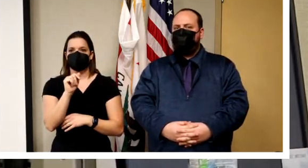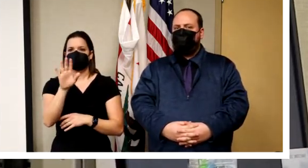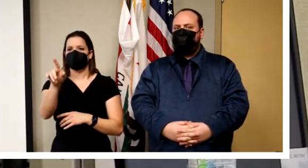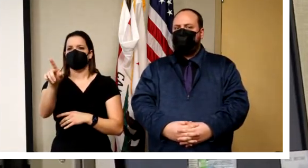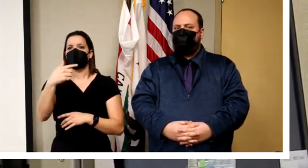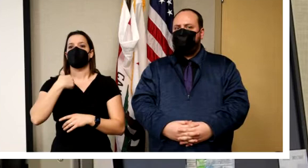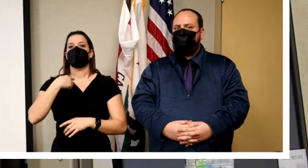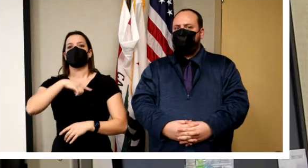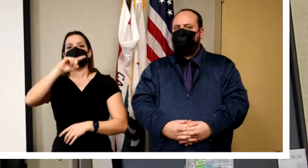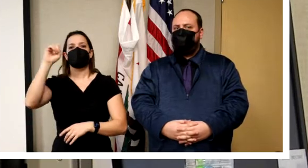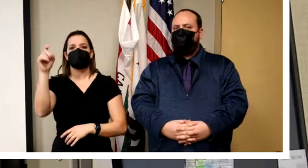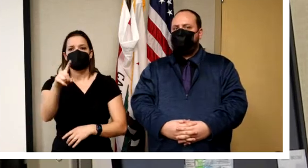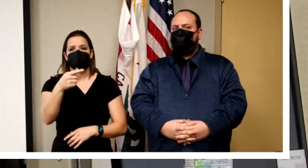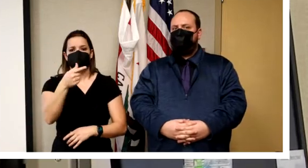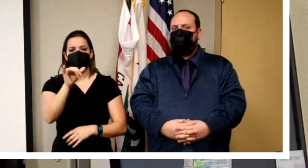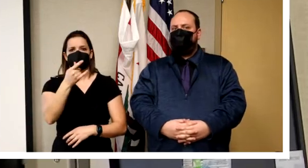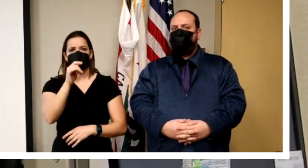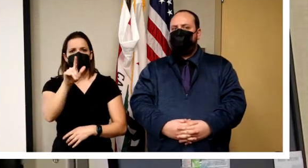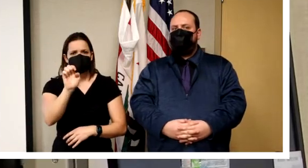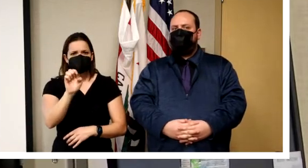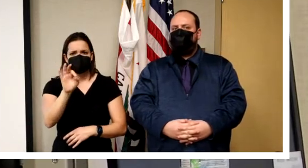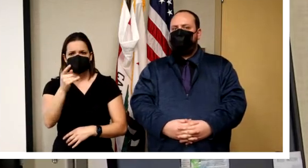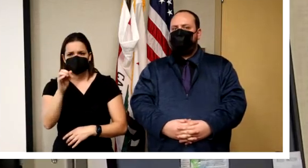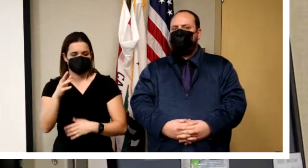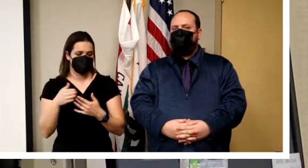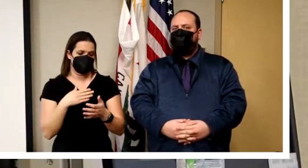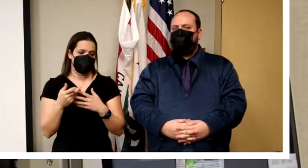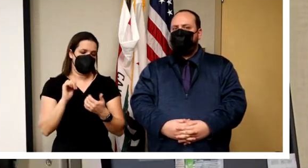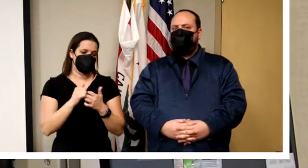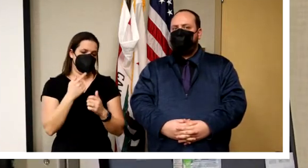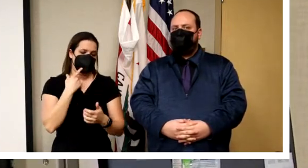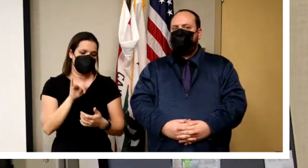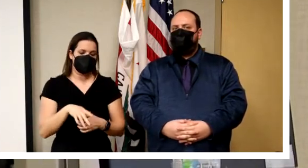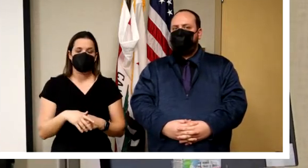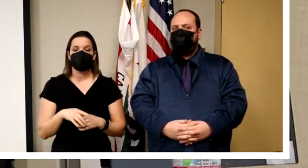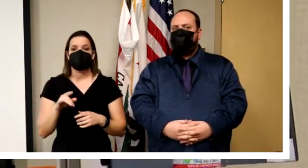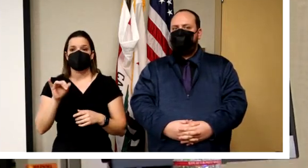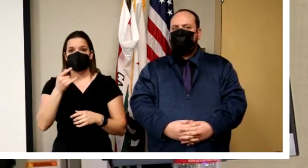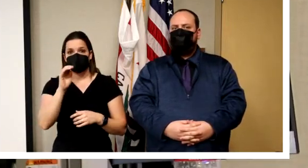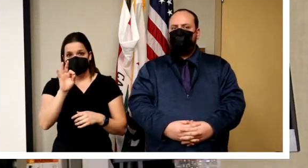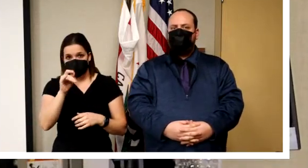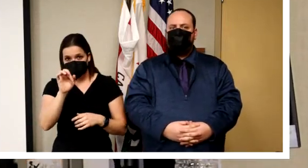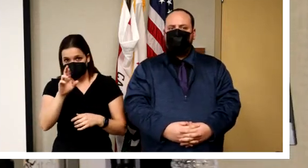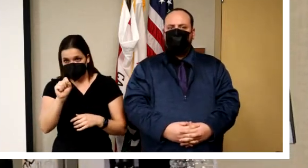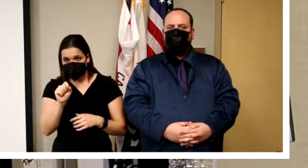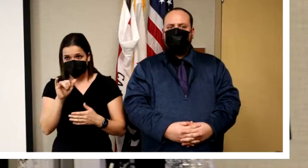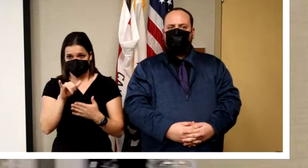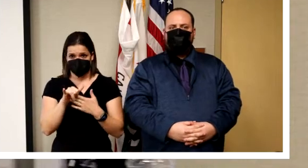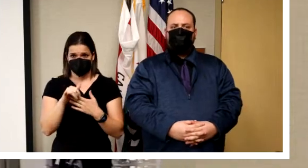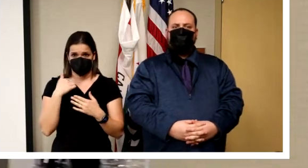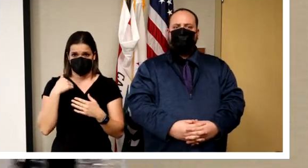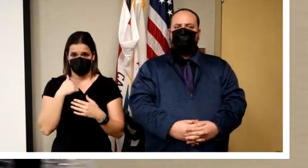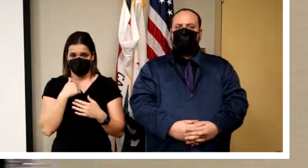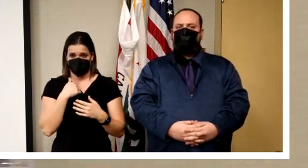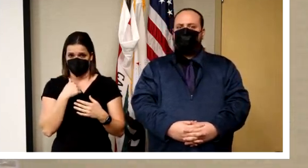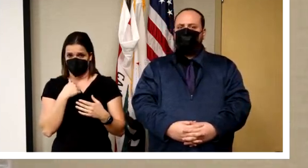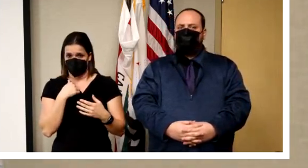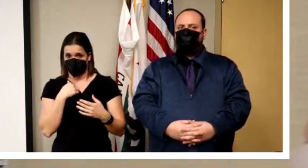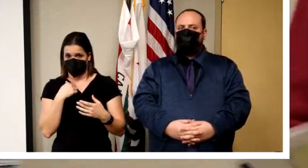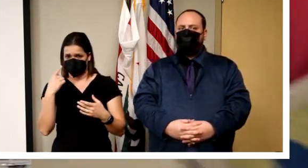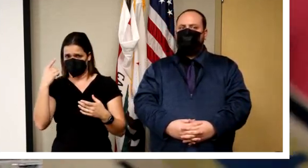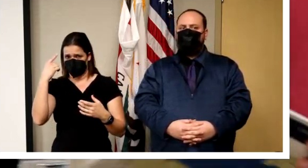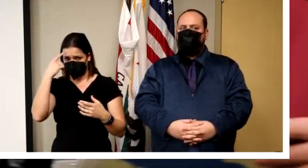I guess my question is, are jingles factors, or however you pronounce it, are jingles factors something that we would consider in